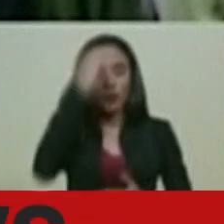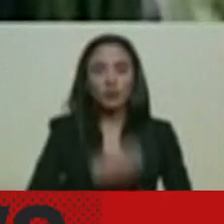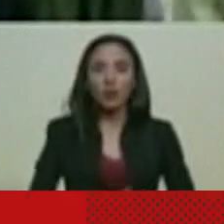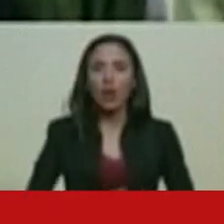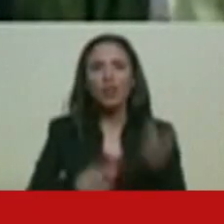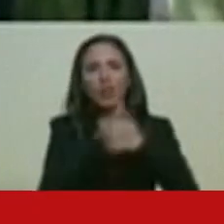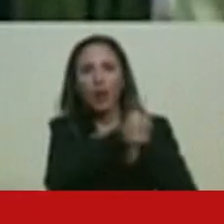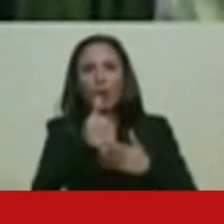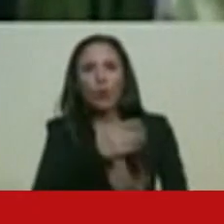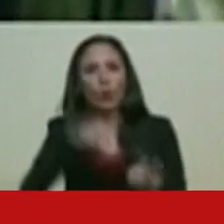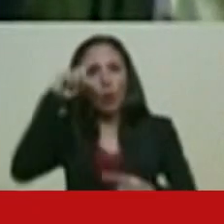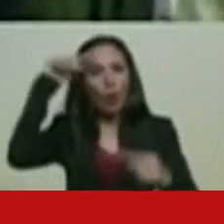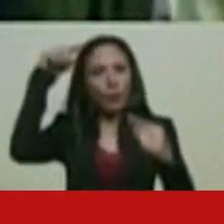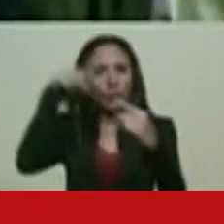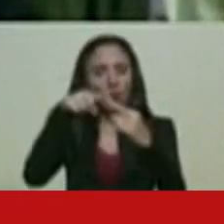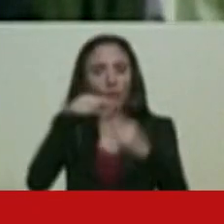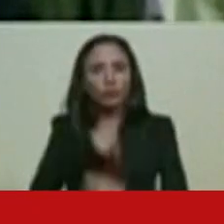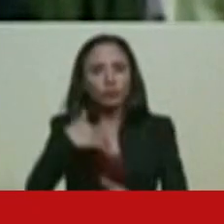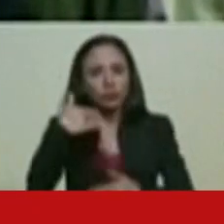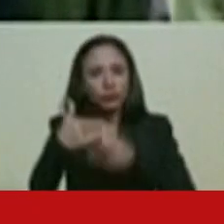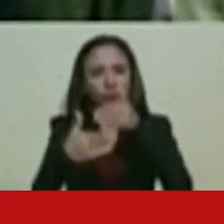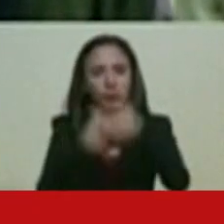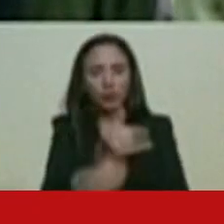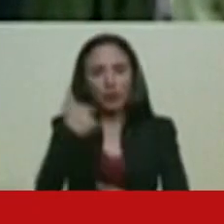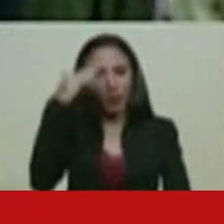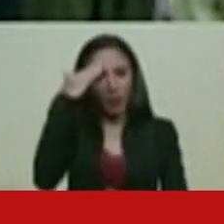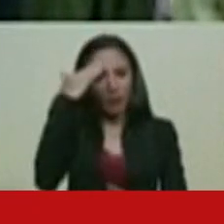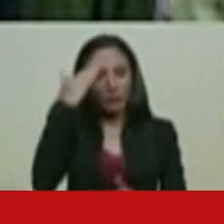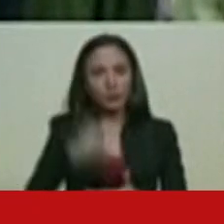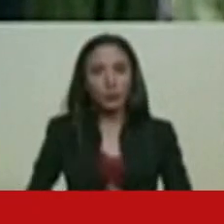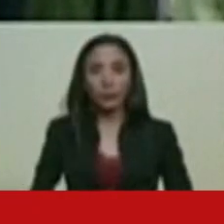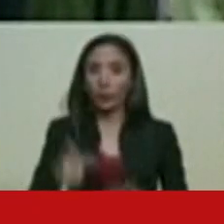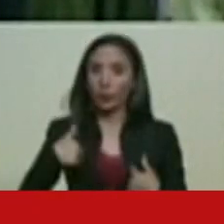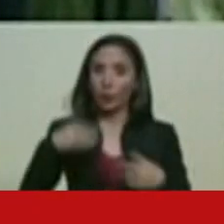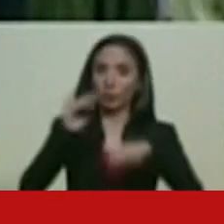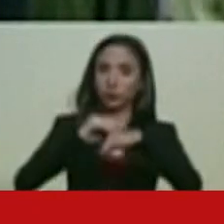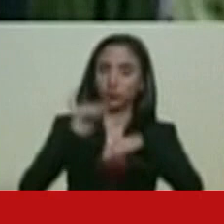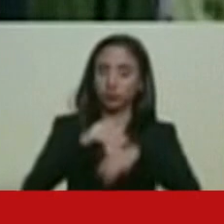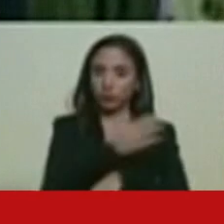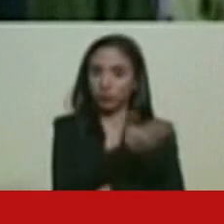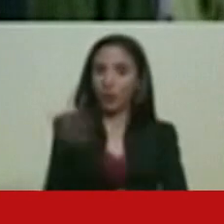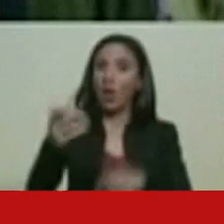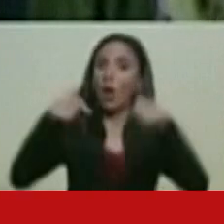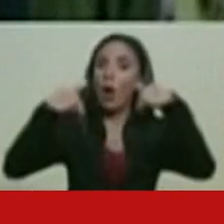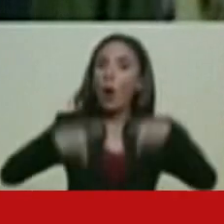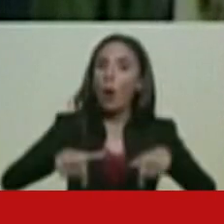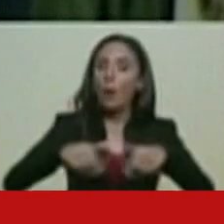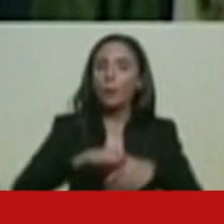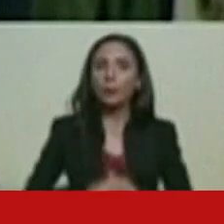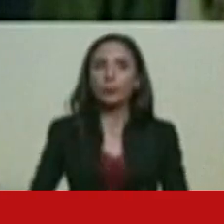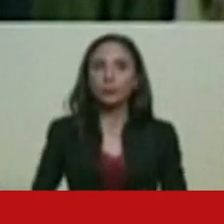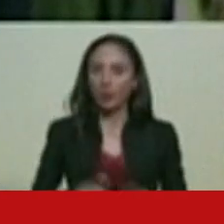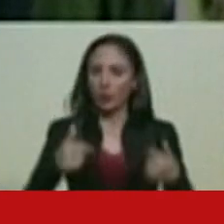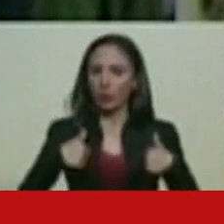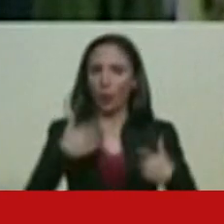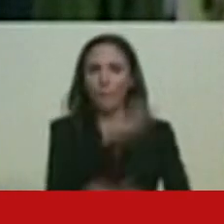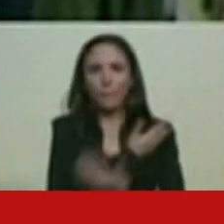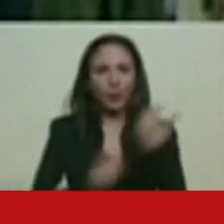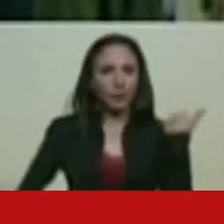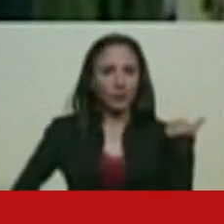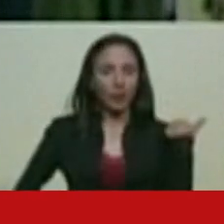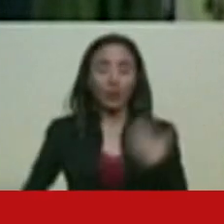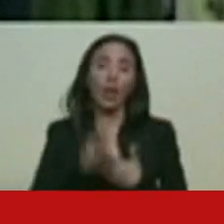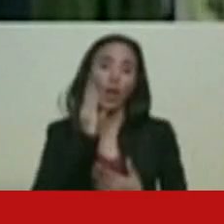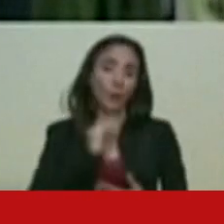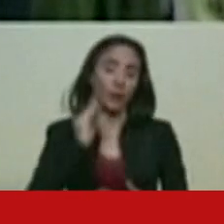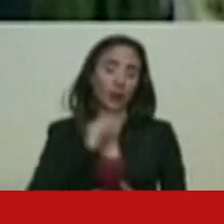We're just getting some of the latest lines out of Venezuela. Nicolas Maduro has taken what I assume will be a second six-year term in an election that has